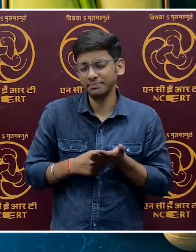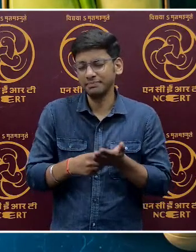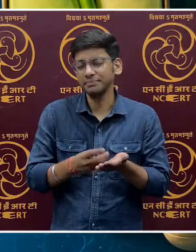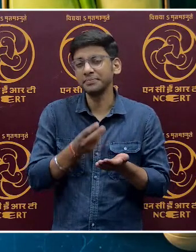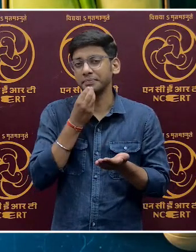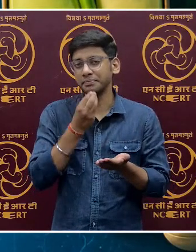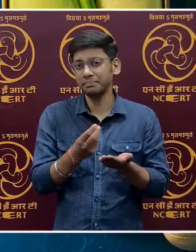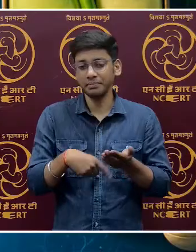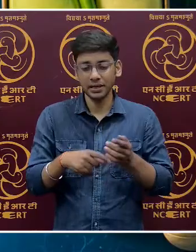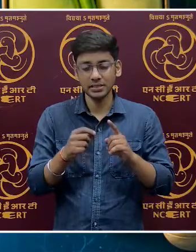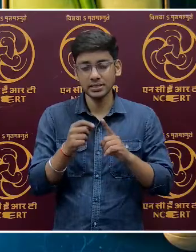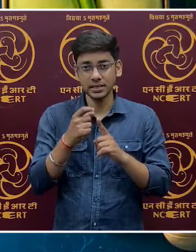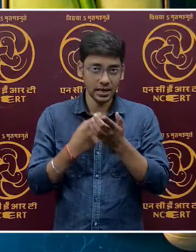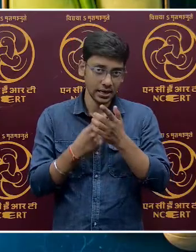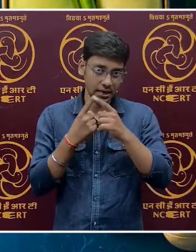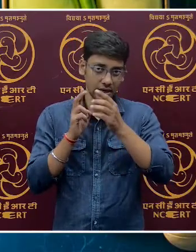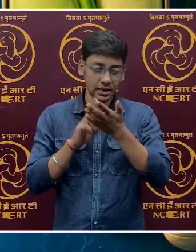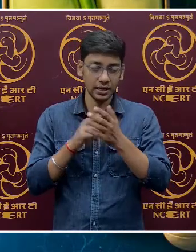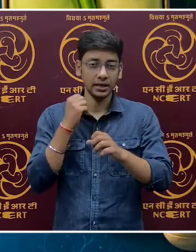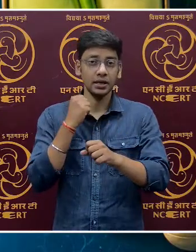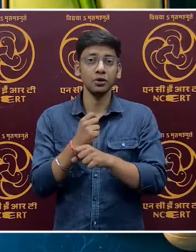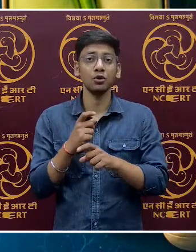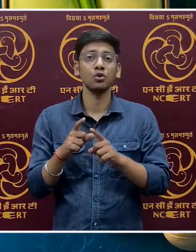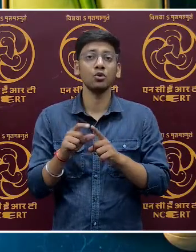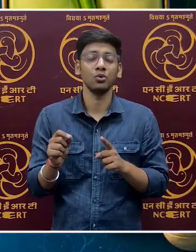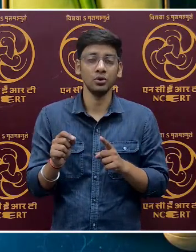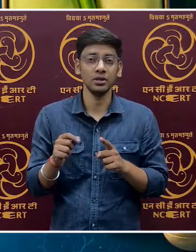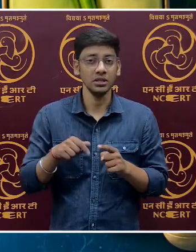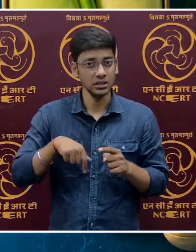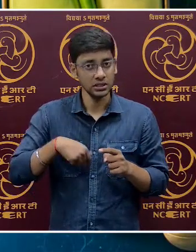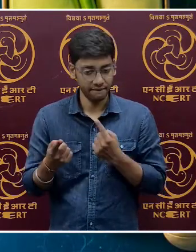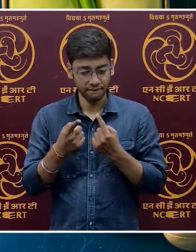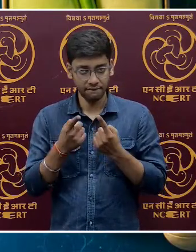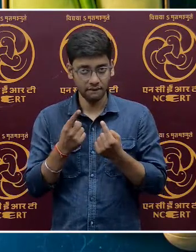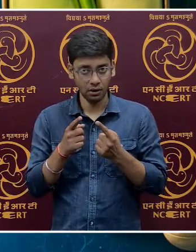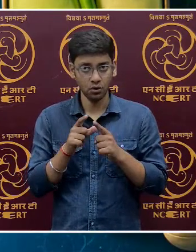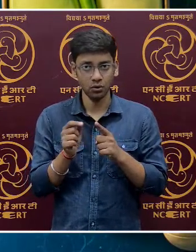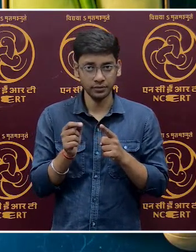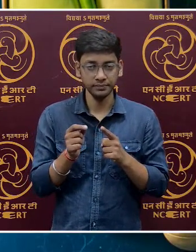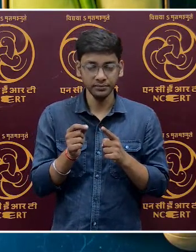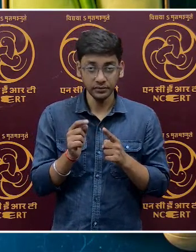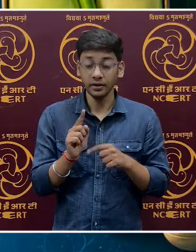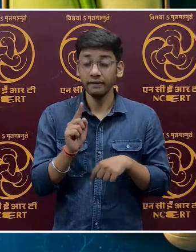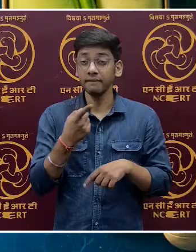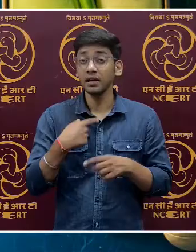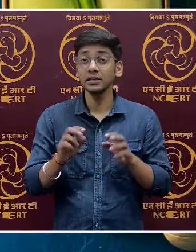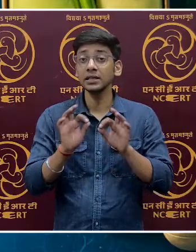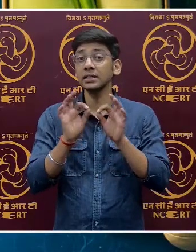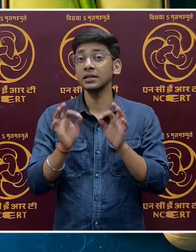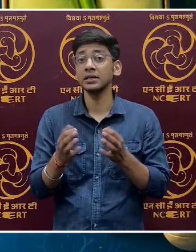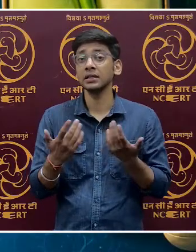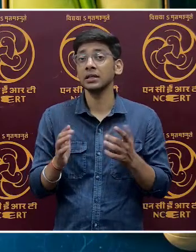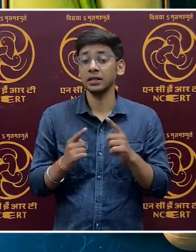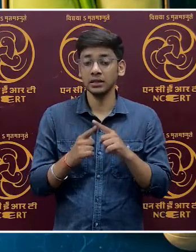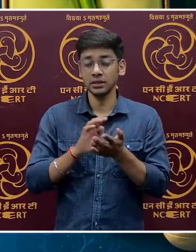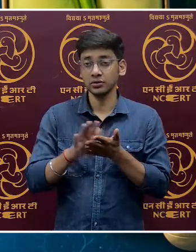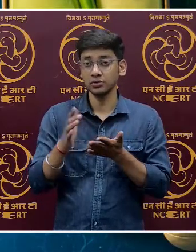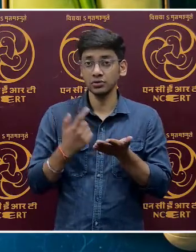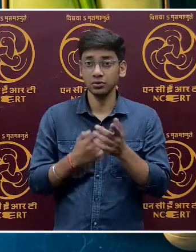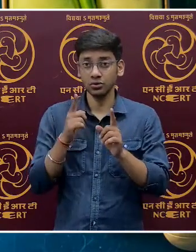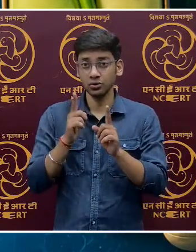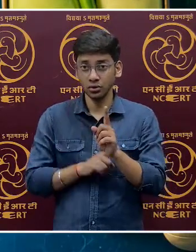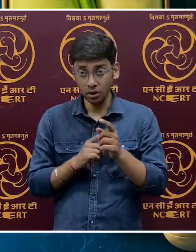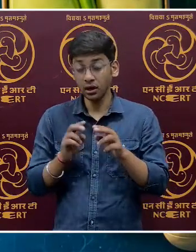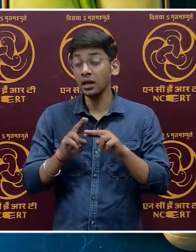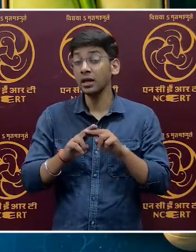this program also. Now in the self-evaluation portion, if you can able to observe, once you had completed your theory, once you had completed